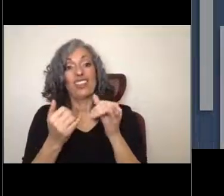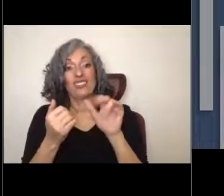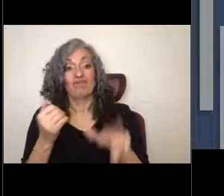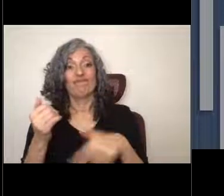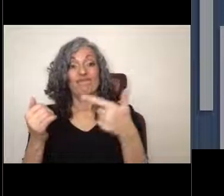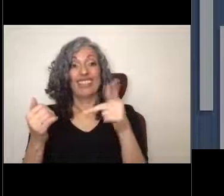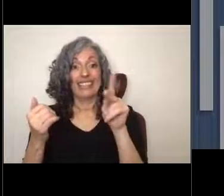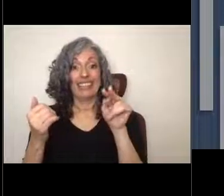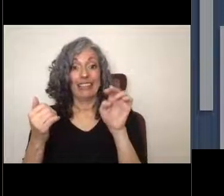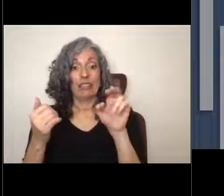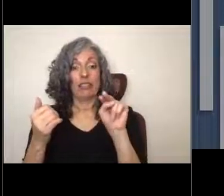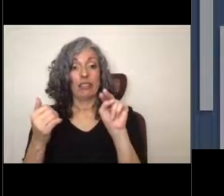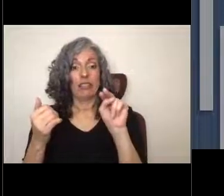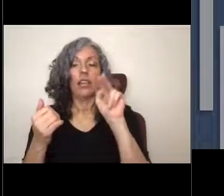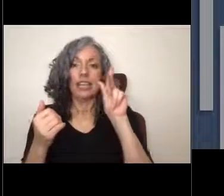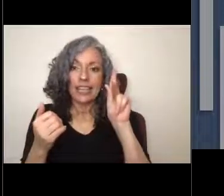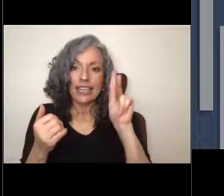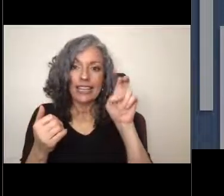today.